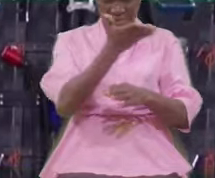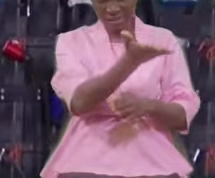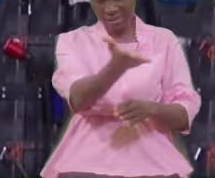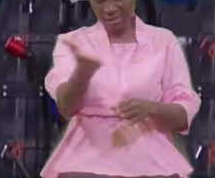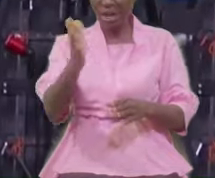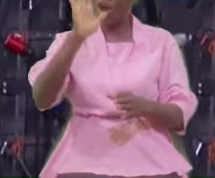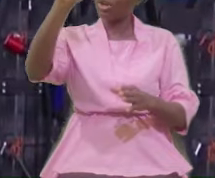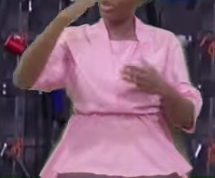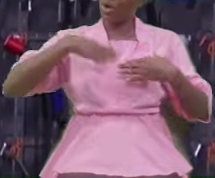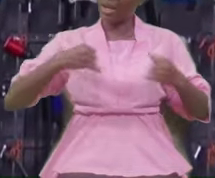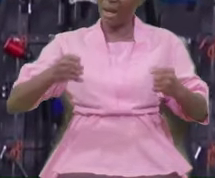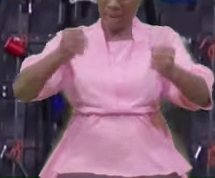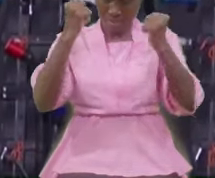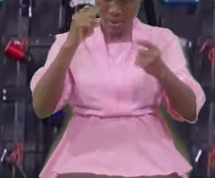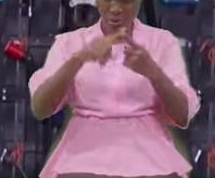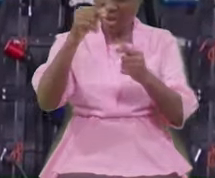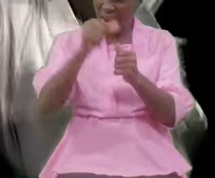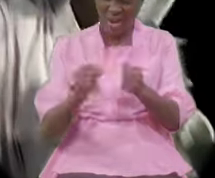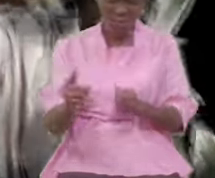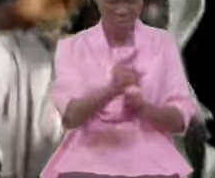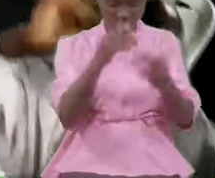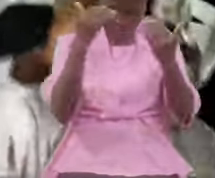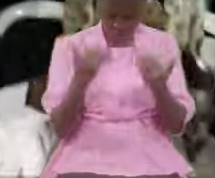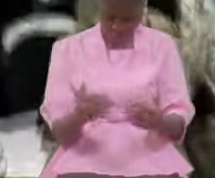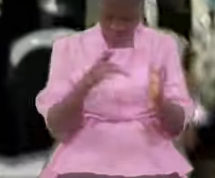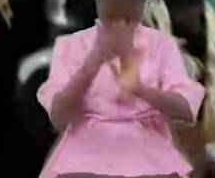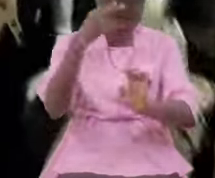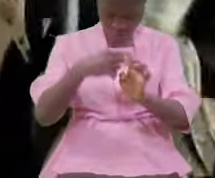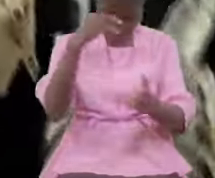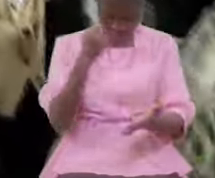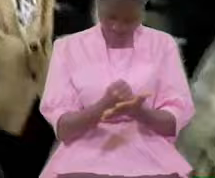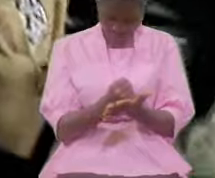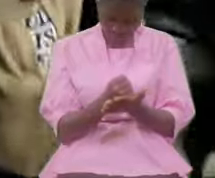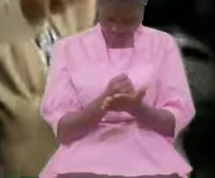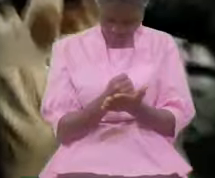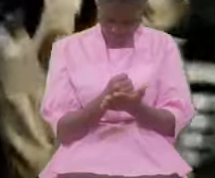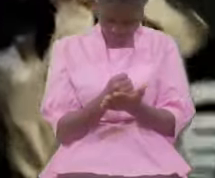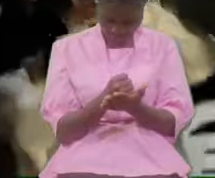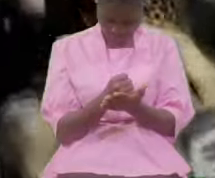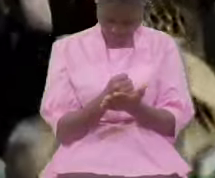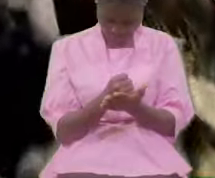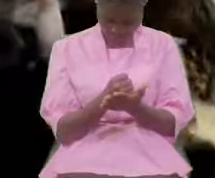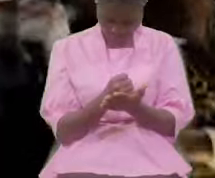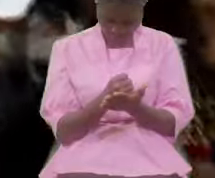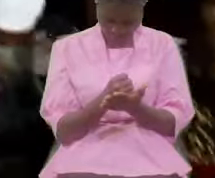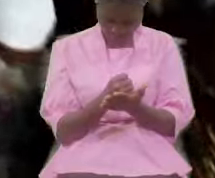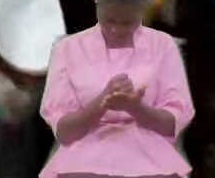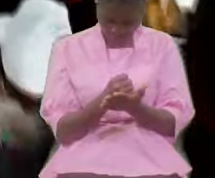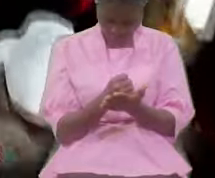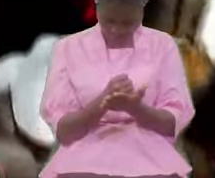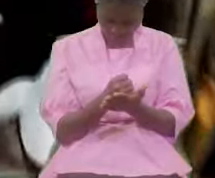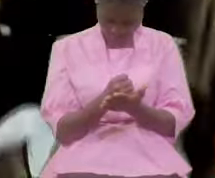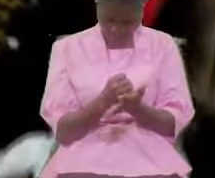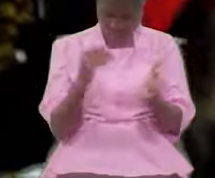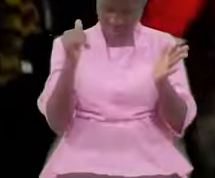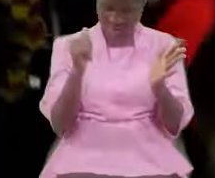everyone now ak ipadala ang gahom sa pag-ayos sa pangalan ni hes sa tanan karong gab that big